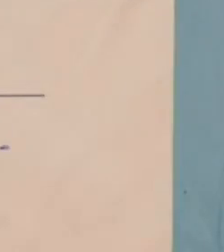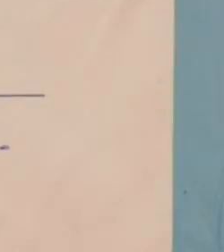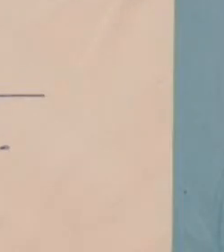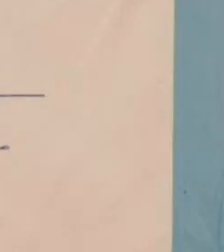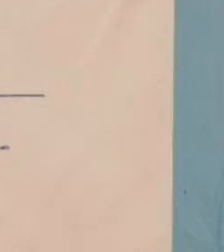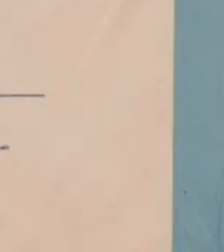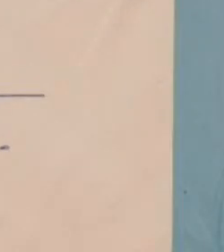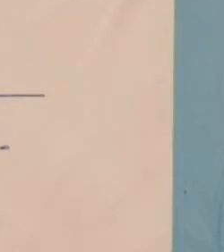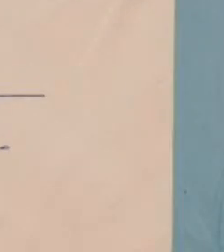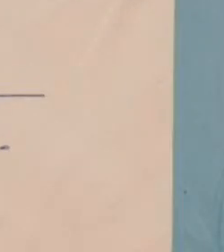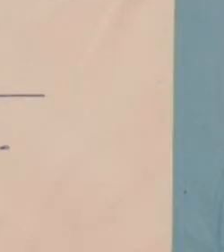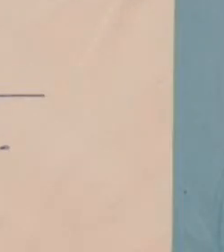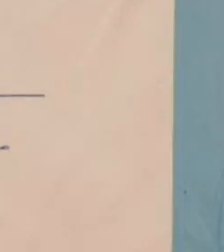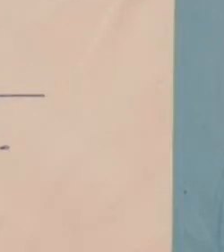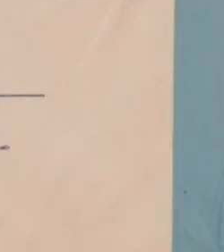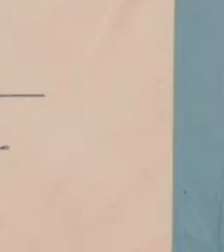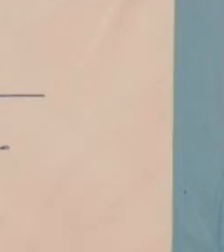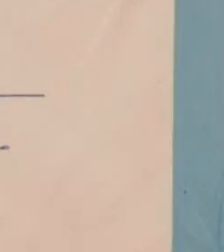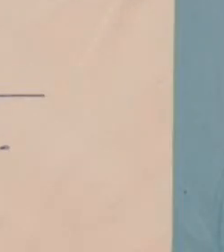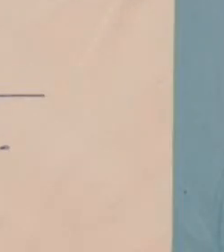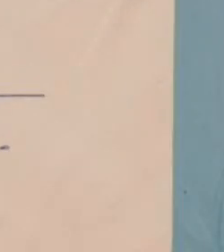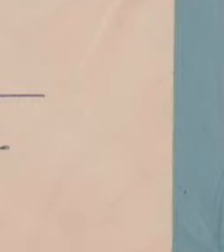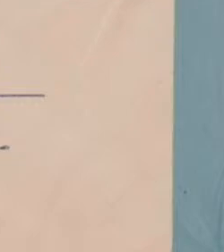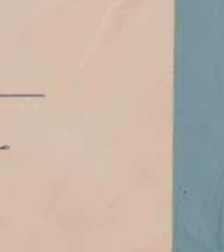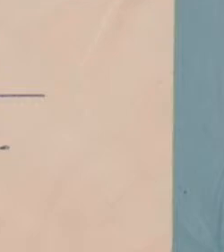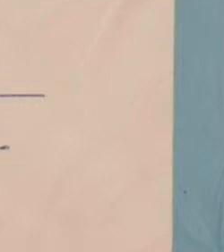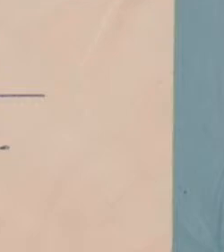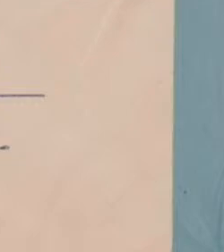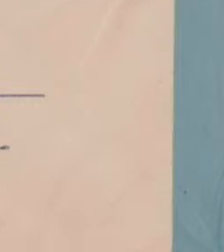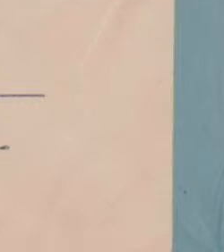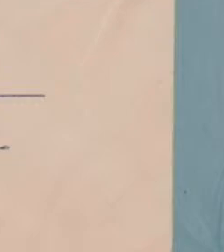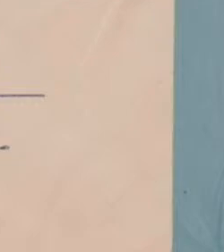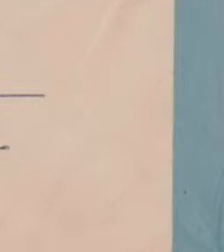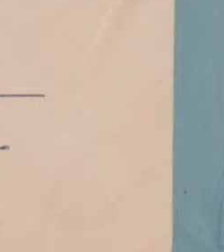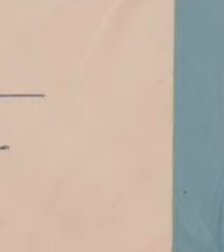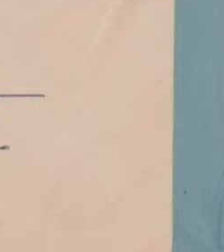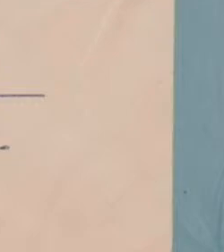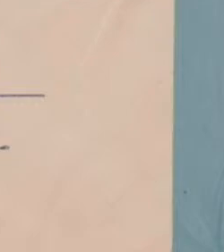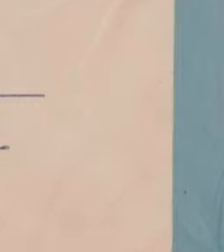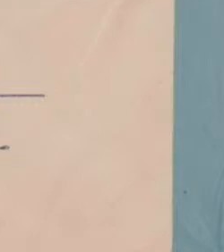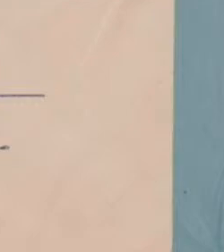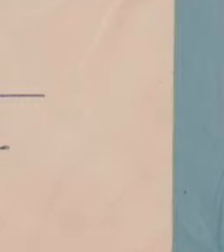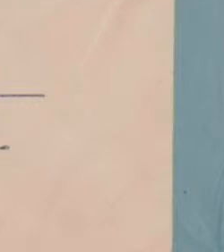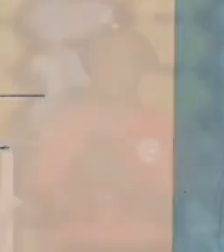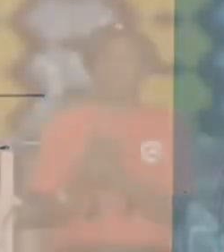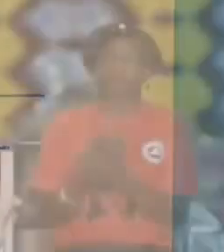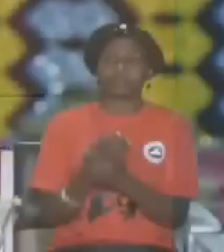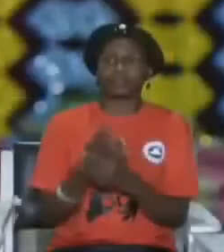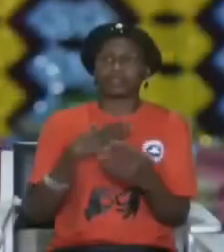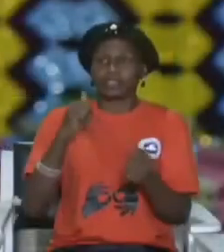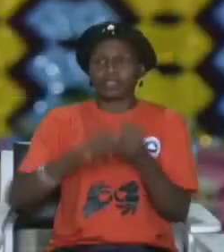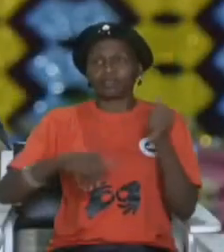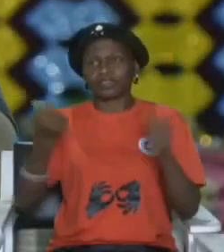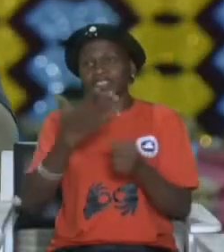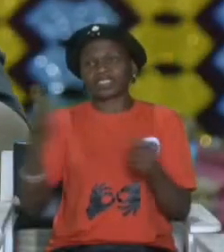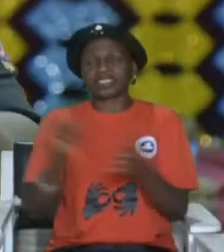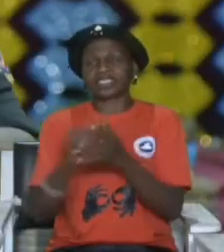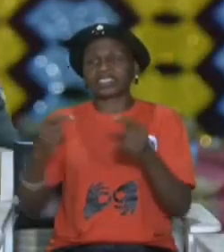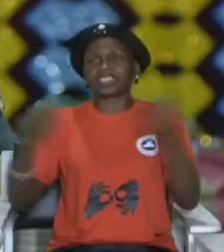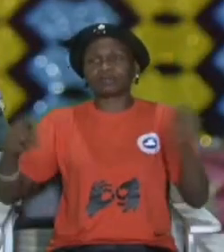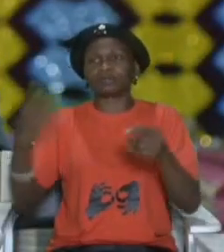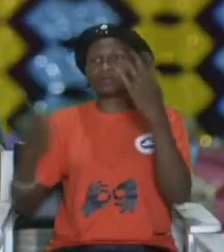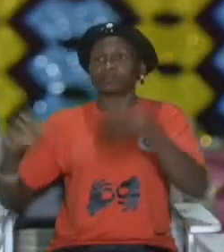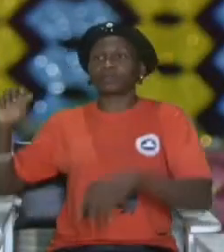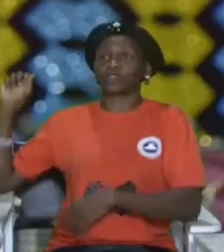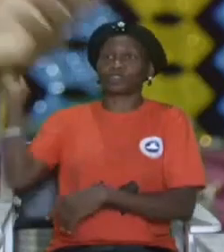after telling it to stop, you would then send it back to sender with the right hand. And the, every other thing that the enemy might